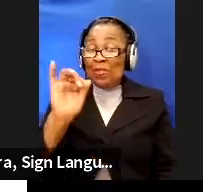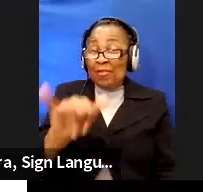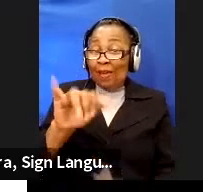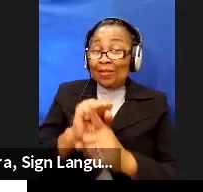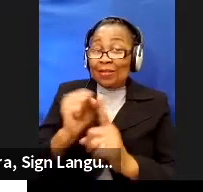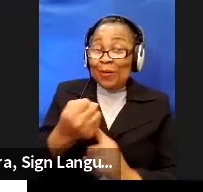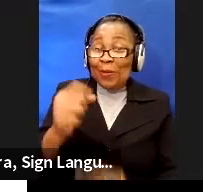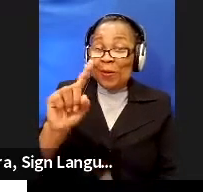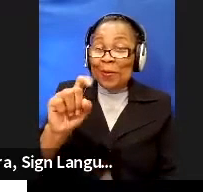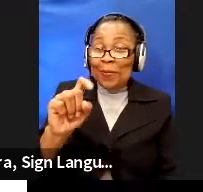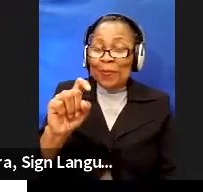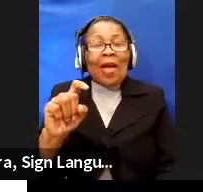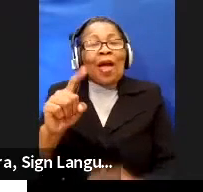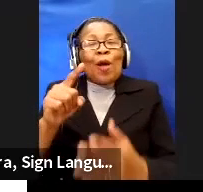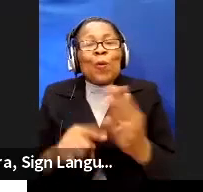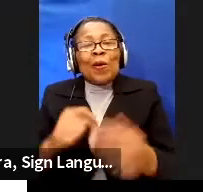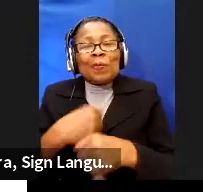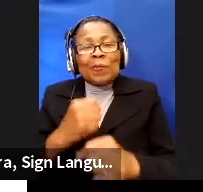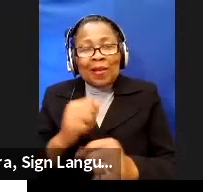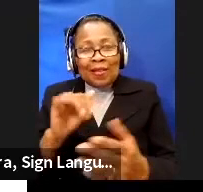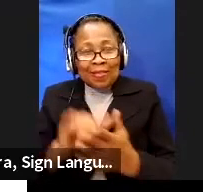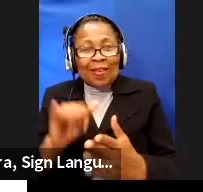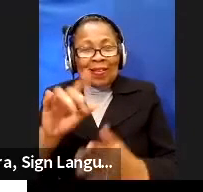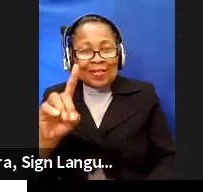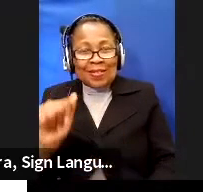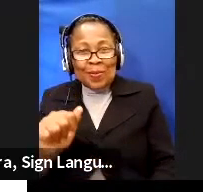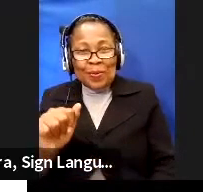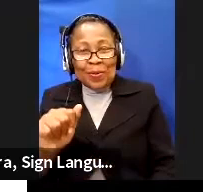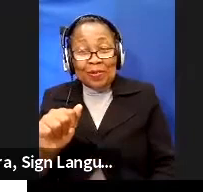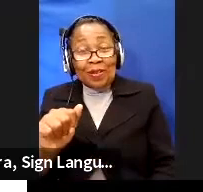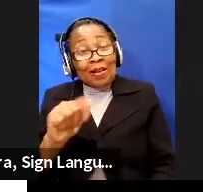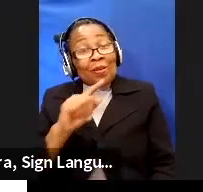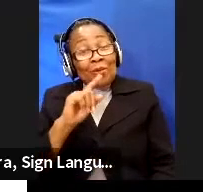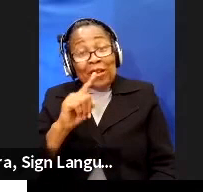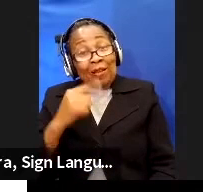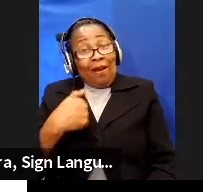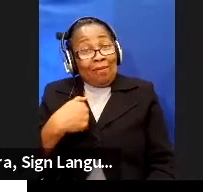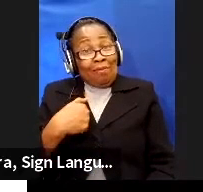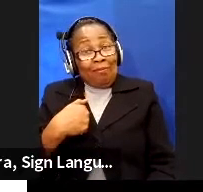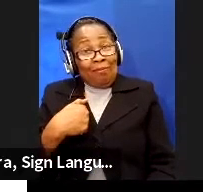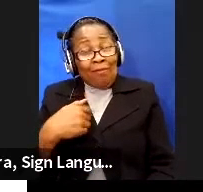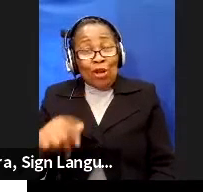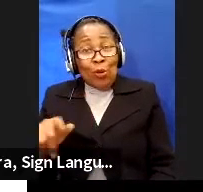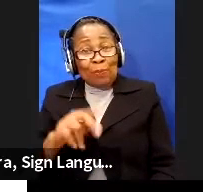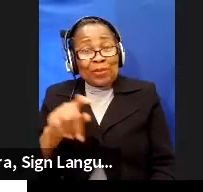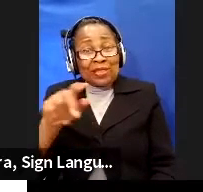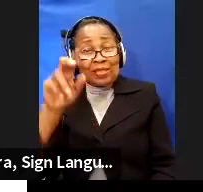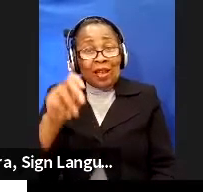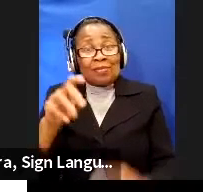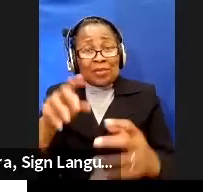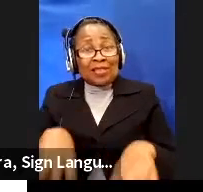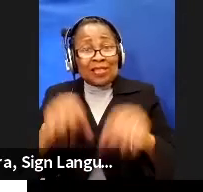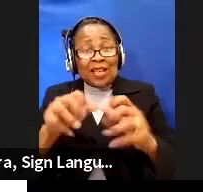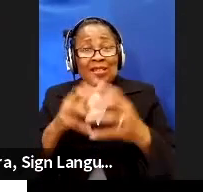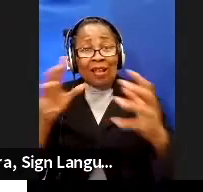And what made that disability? In that case, I'm the one who's more disabled because going up steps takes a lot of energy and I'm not in the